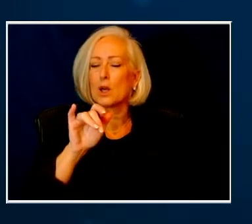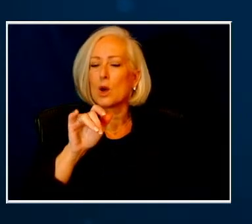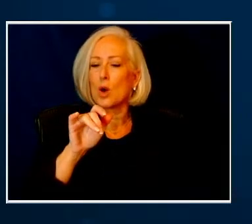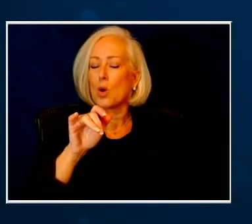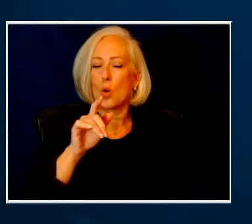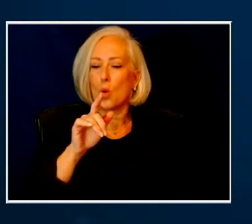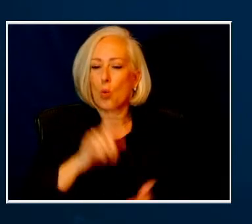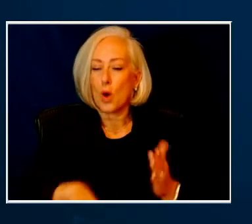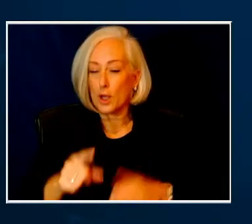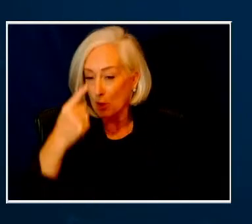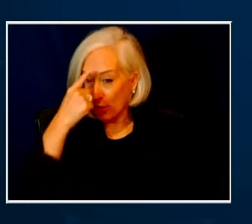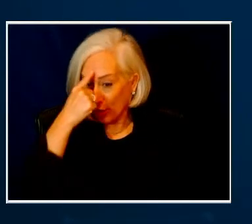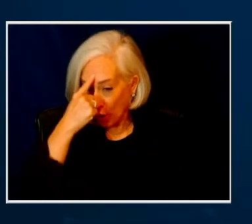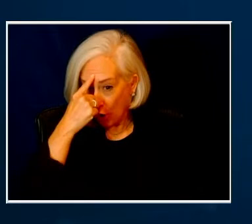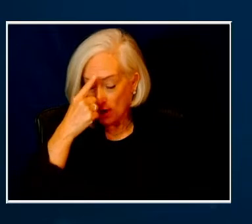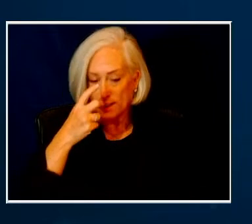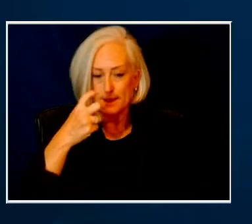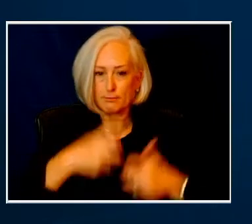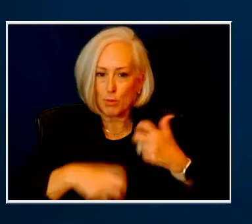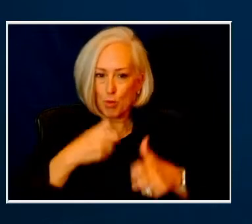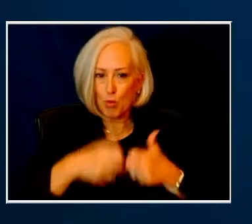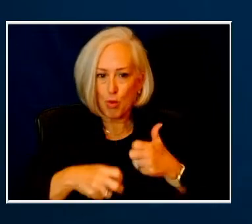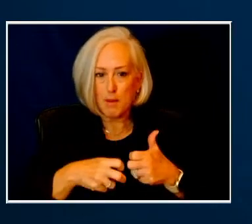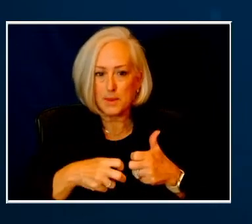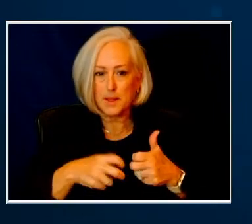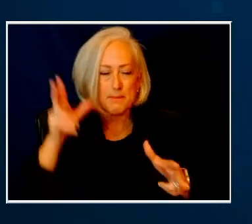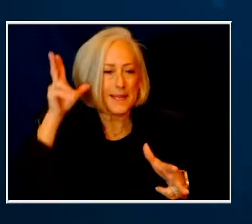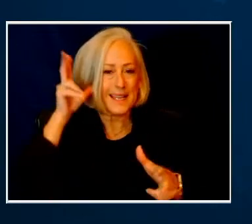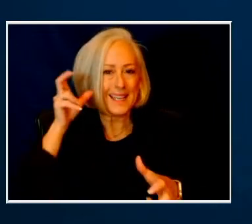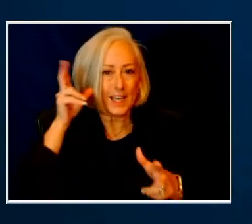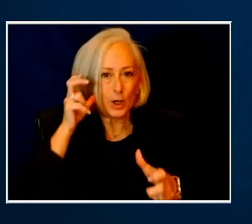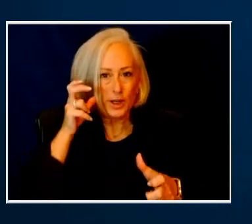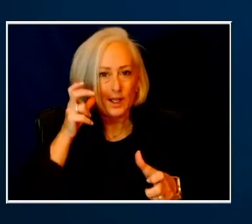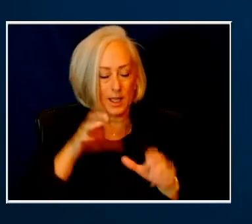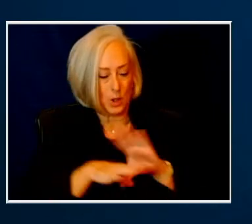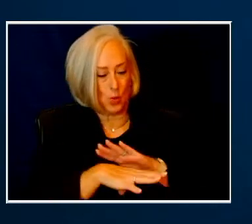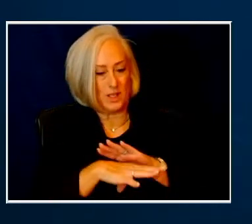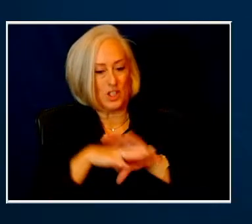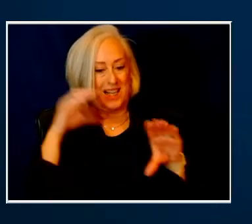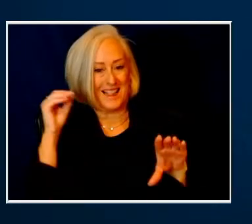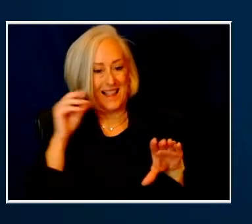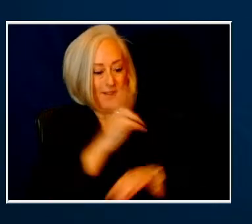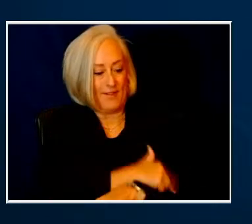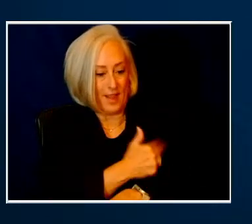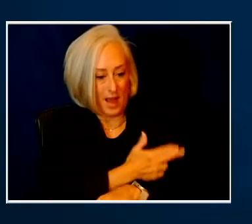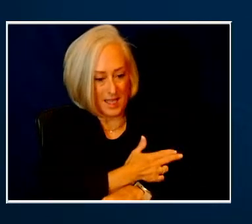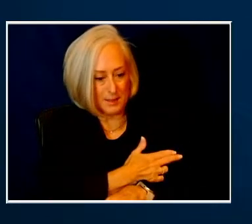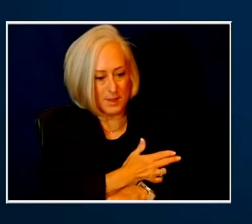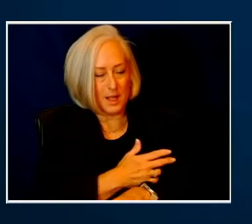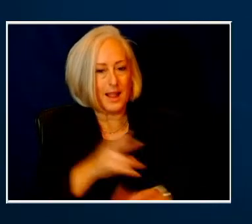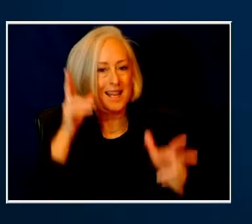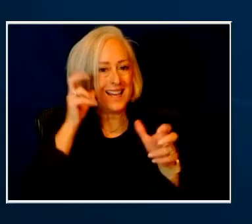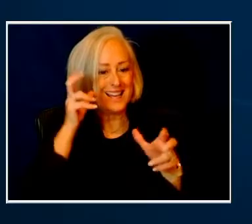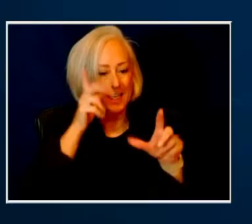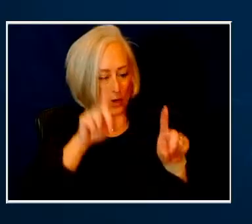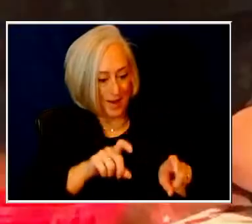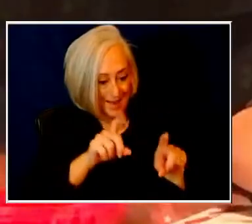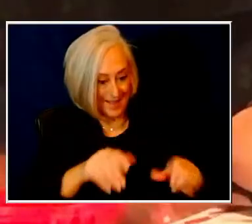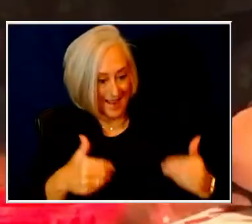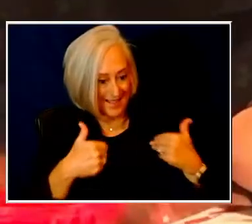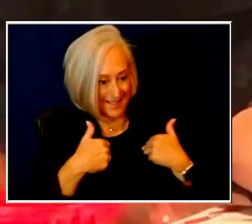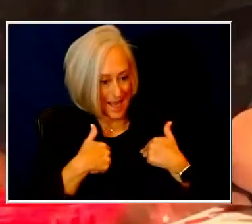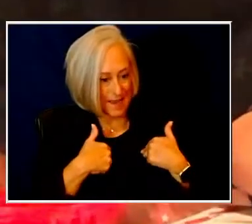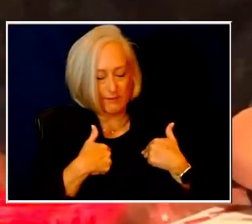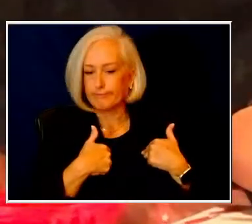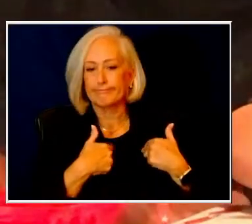having trouble with her hearing. She wasn't passing the hearing test when she left the hospital at birth. Yes, so when she was born, she did not